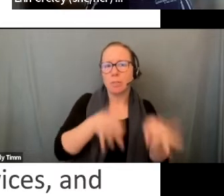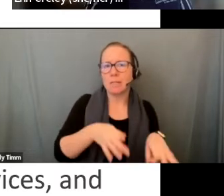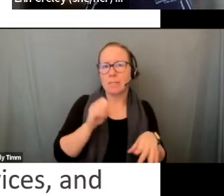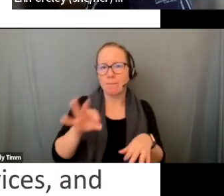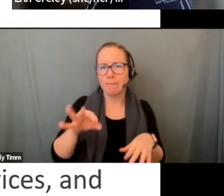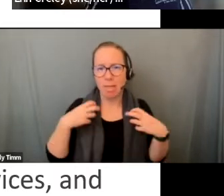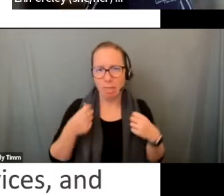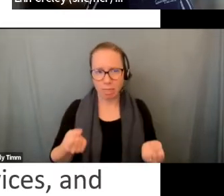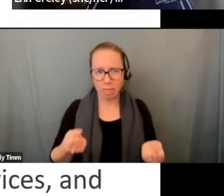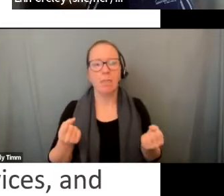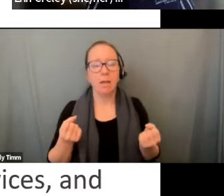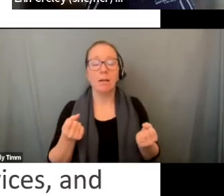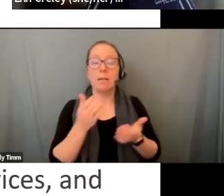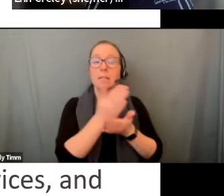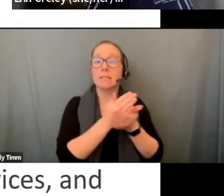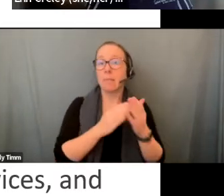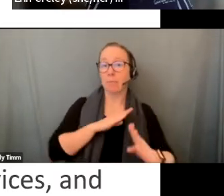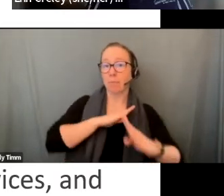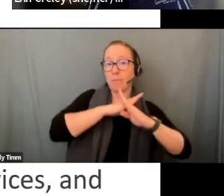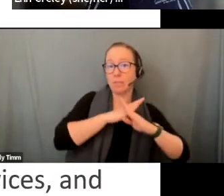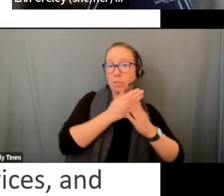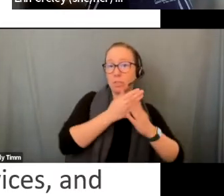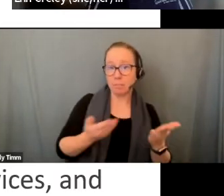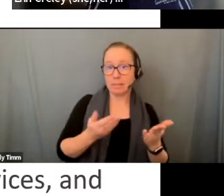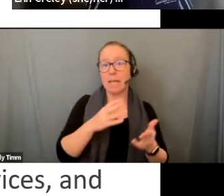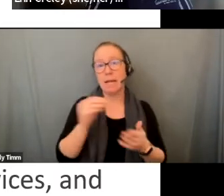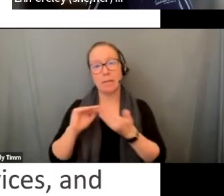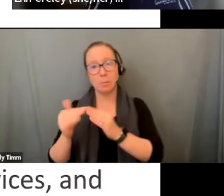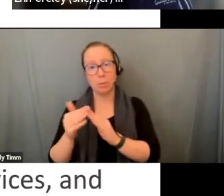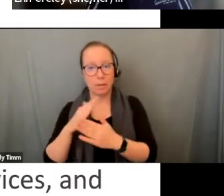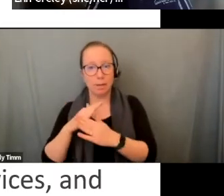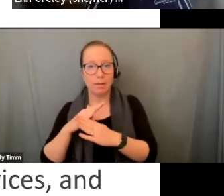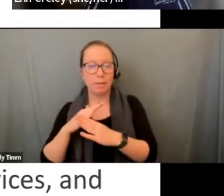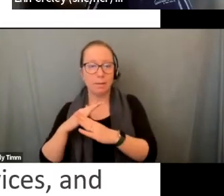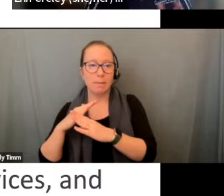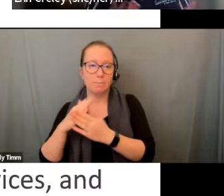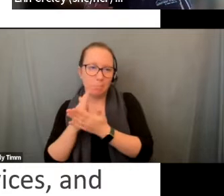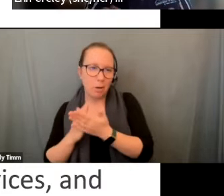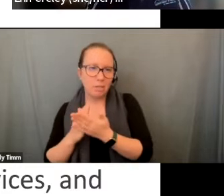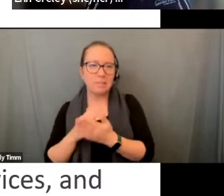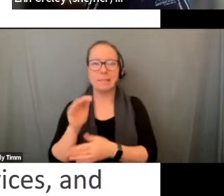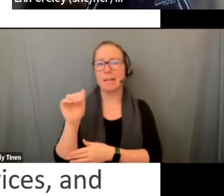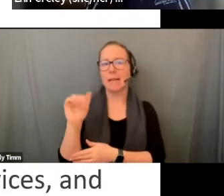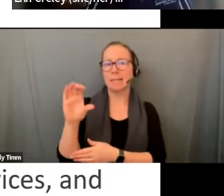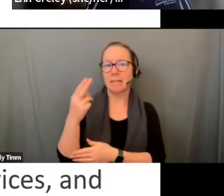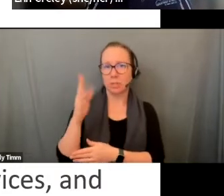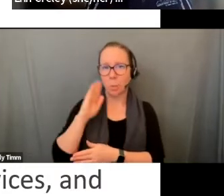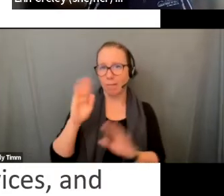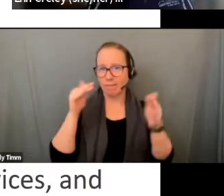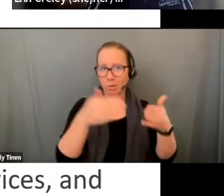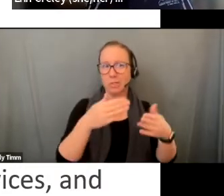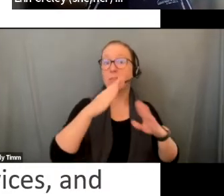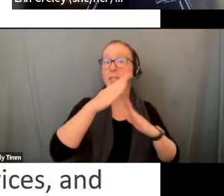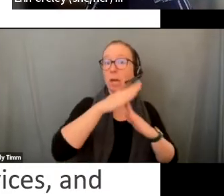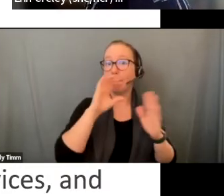the prevention pieces and community pieces that an ACH is going to be looking at, because in the top image, and it may